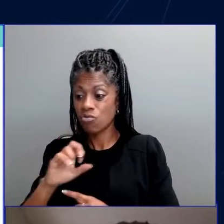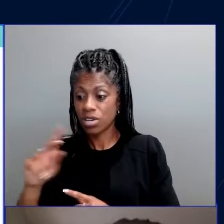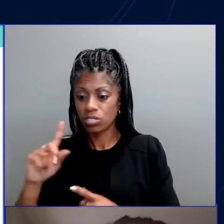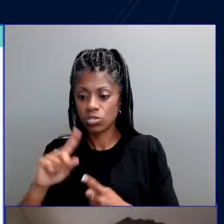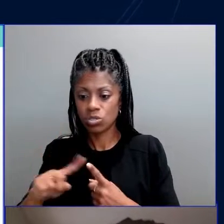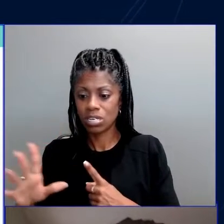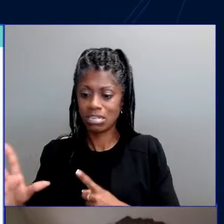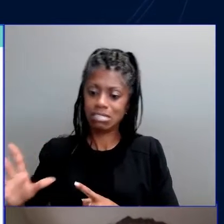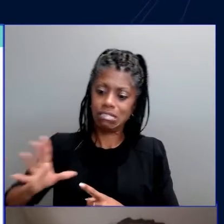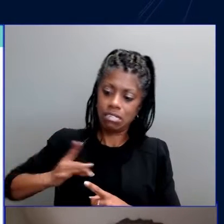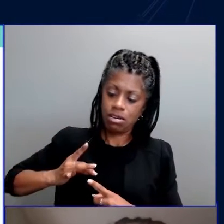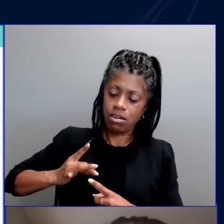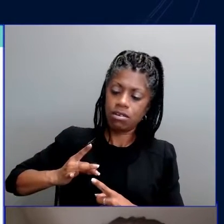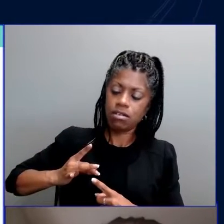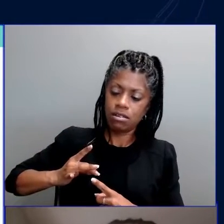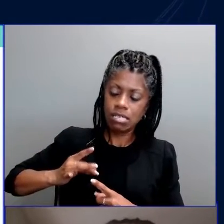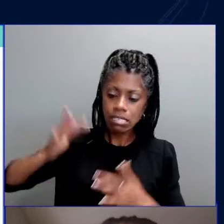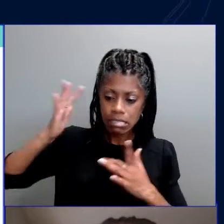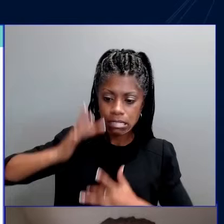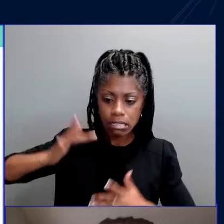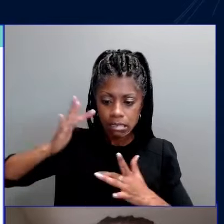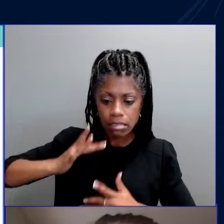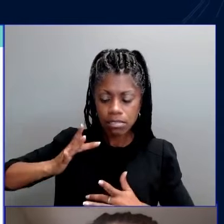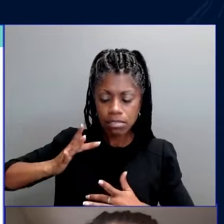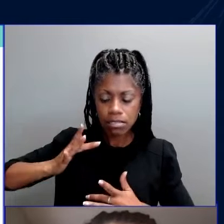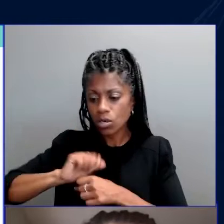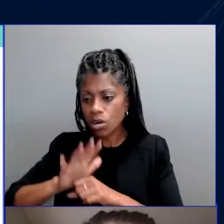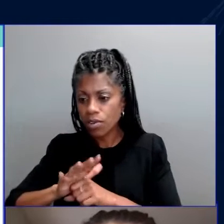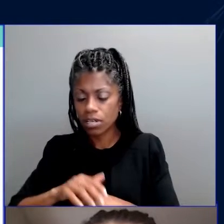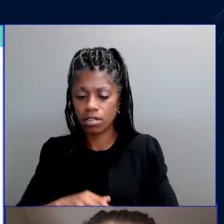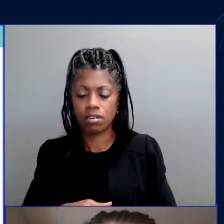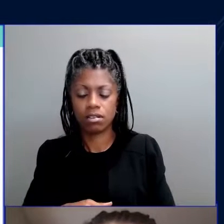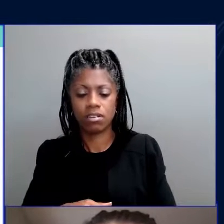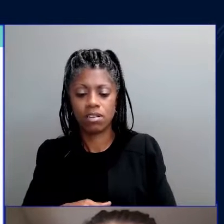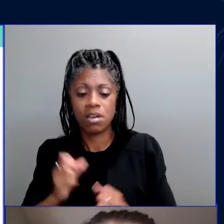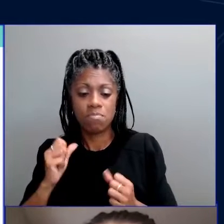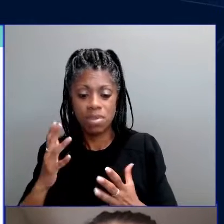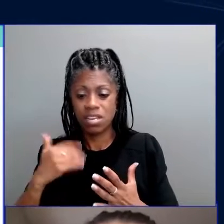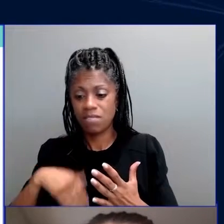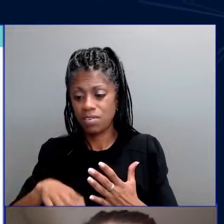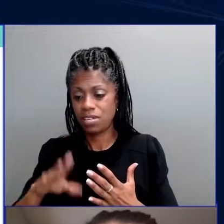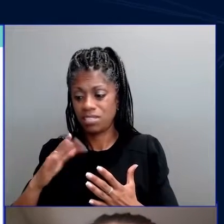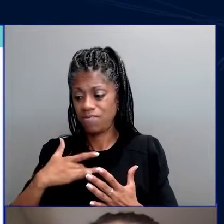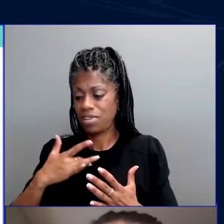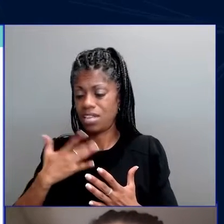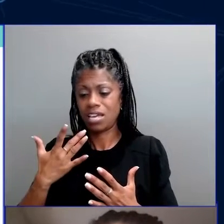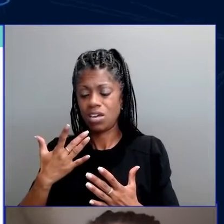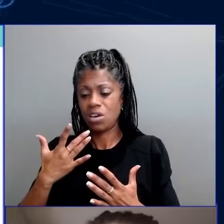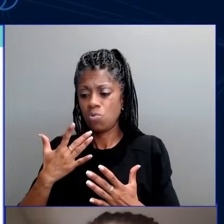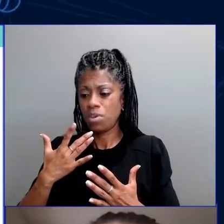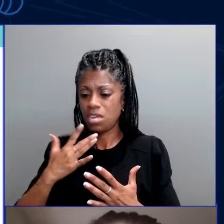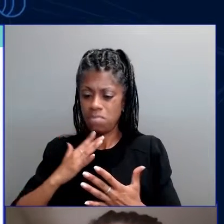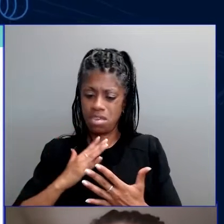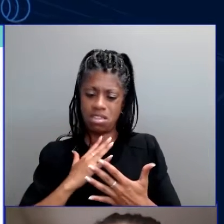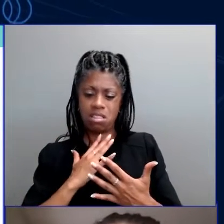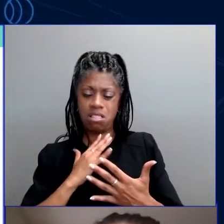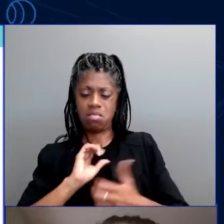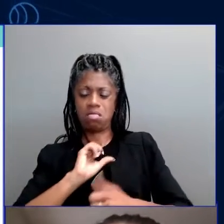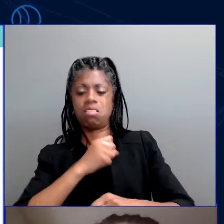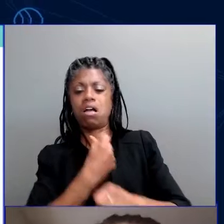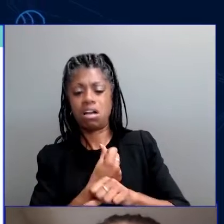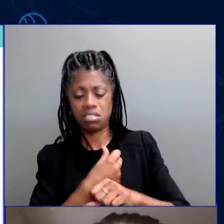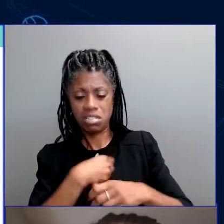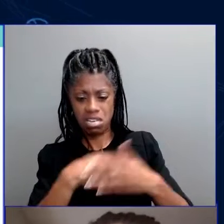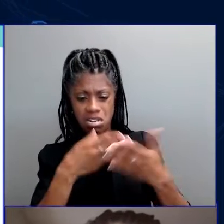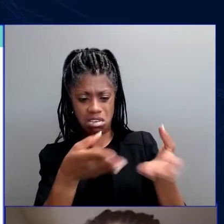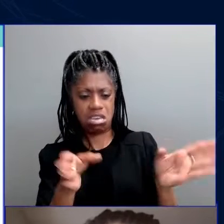higher education and those of us locked in cages. Disability can look like anything, everything, and